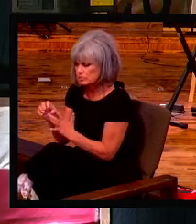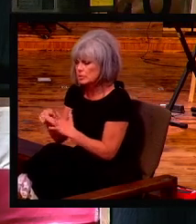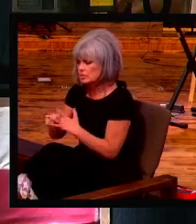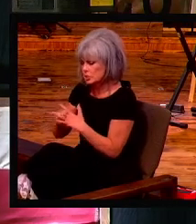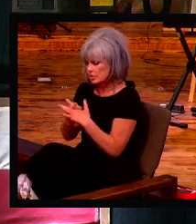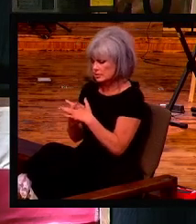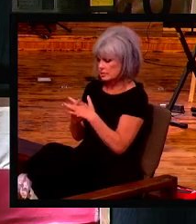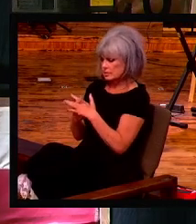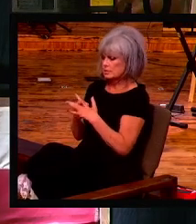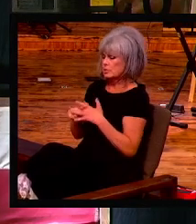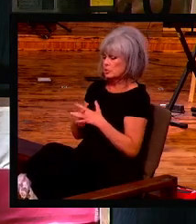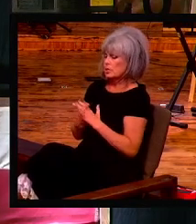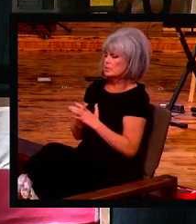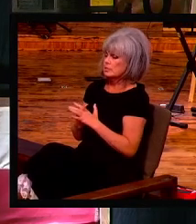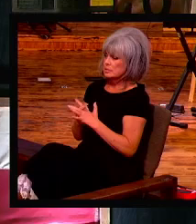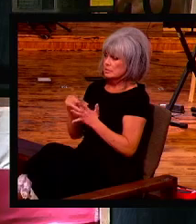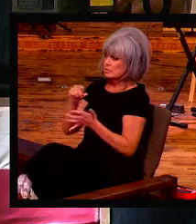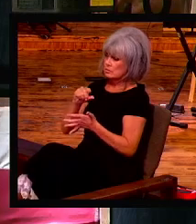We're going to start at verse 2.